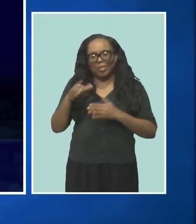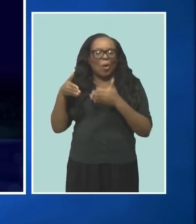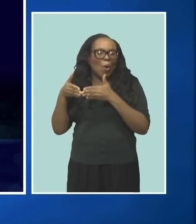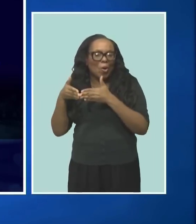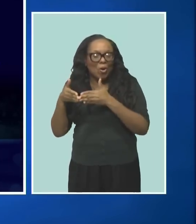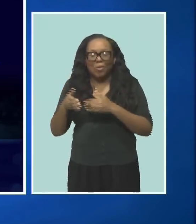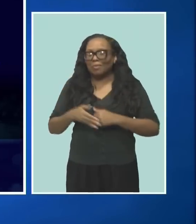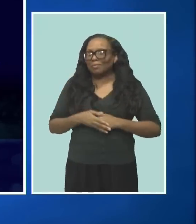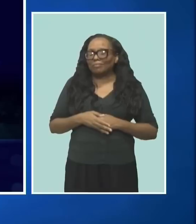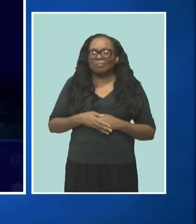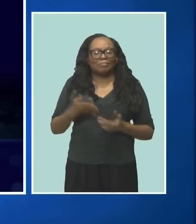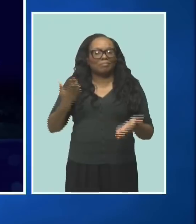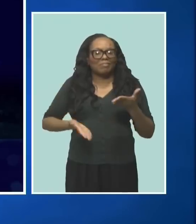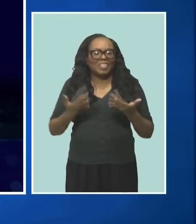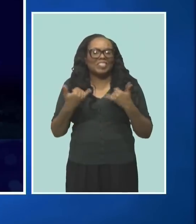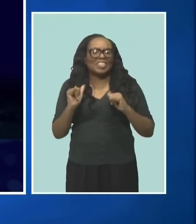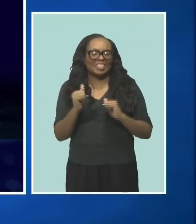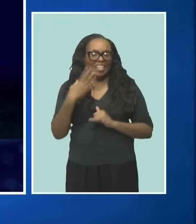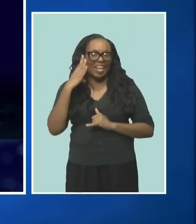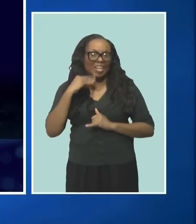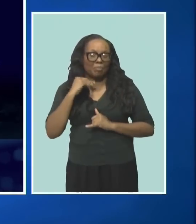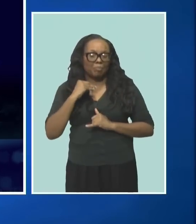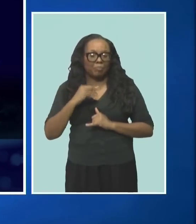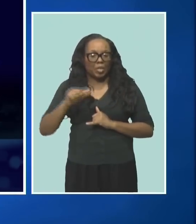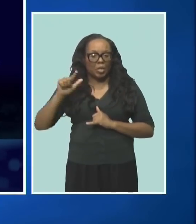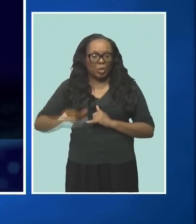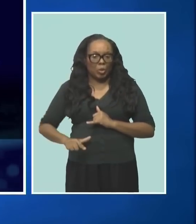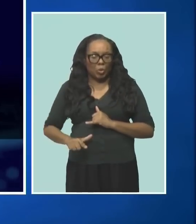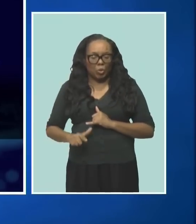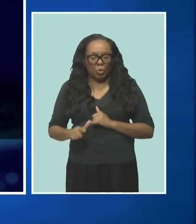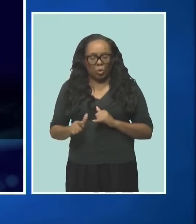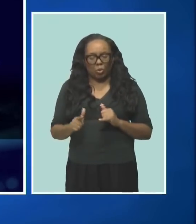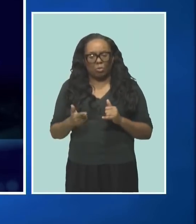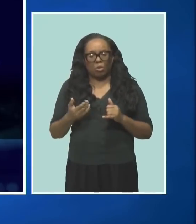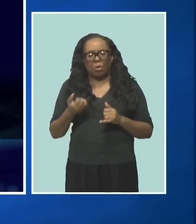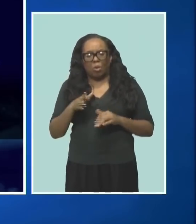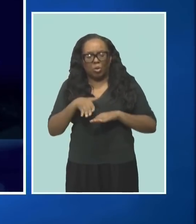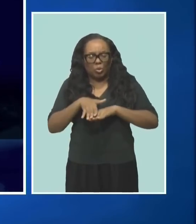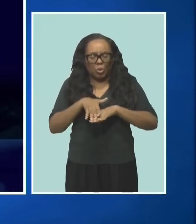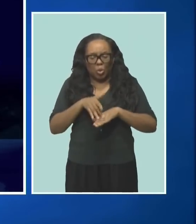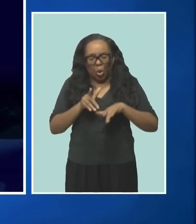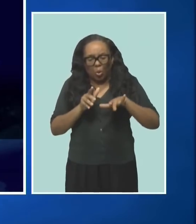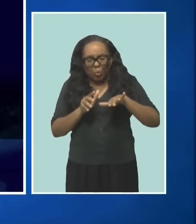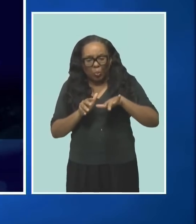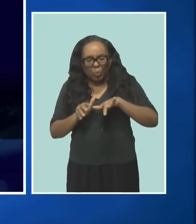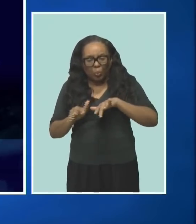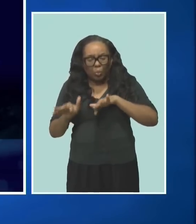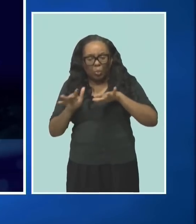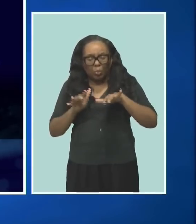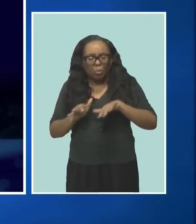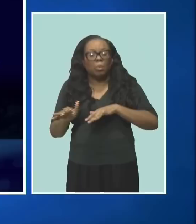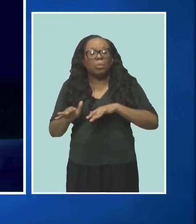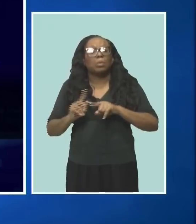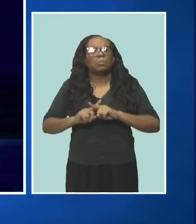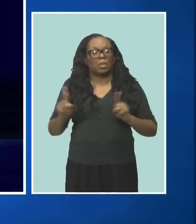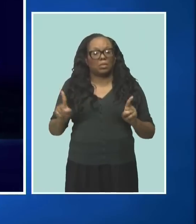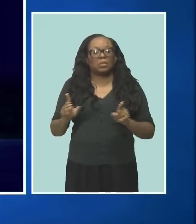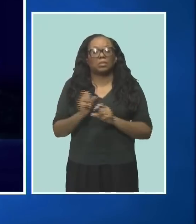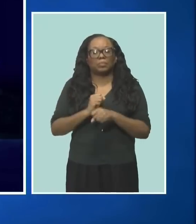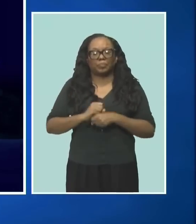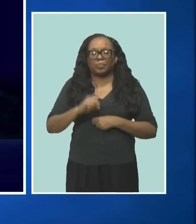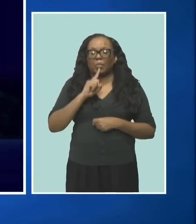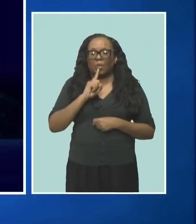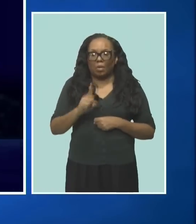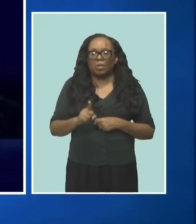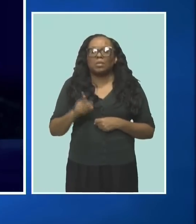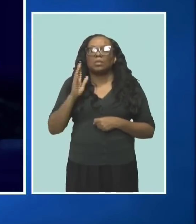experiencing some low pressure conditions, but we just want to ensure those customers that their pressure tool